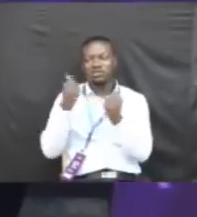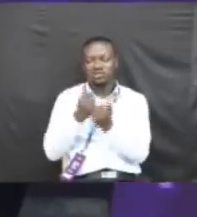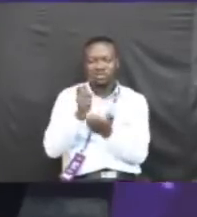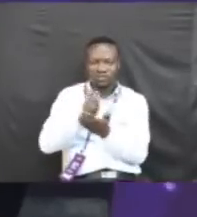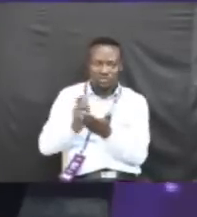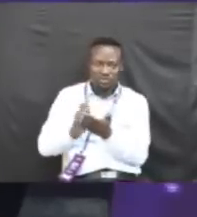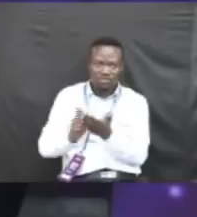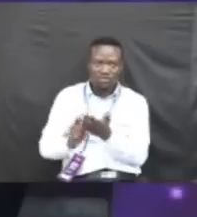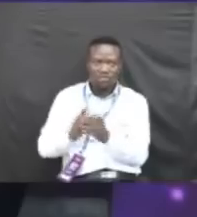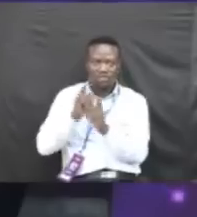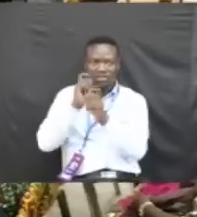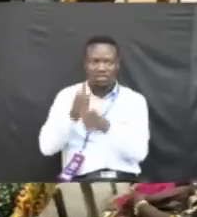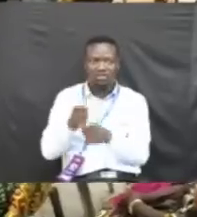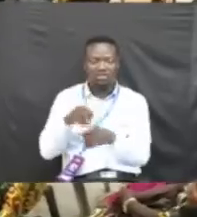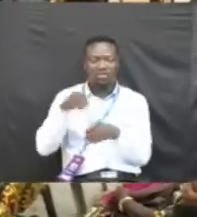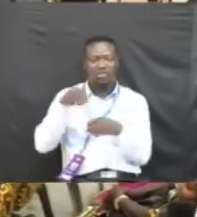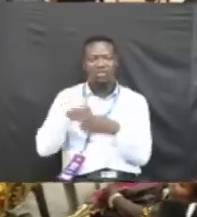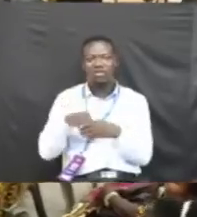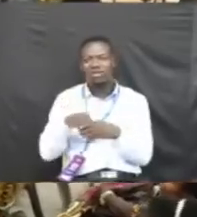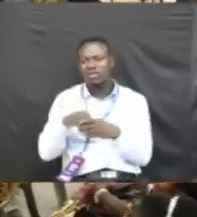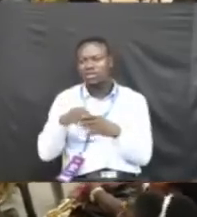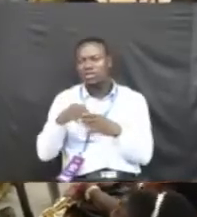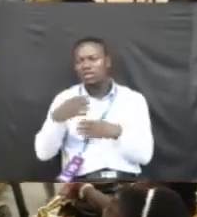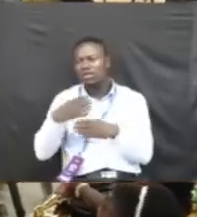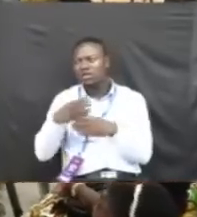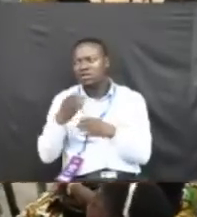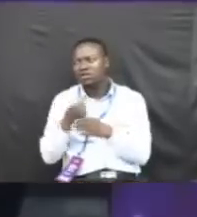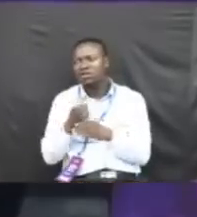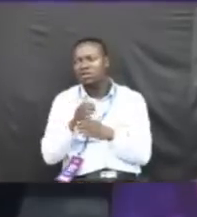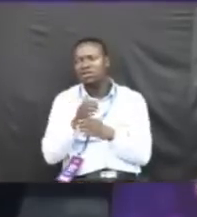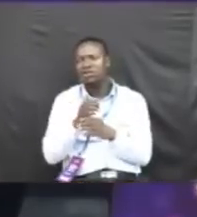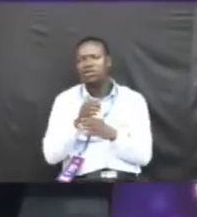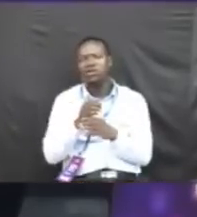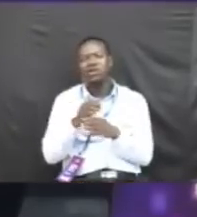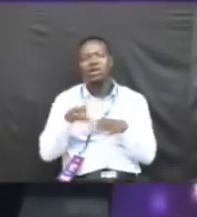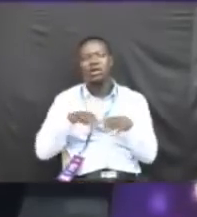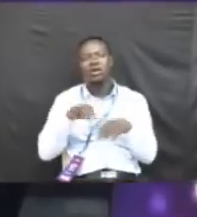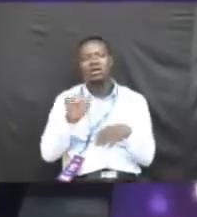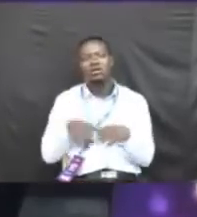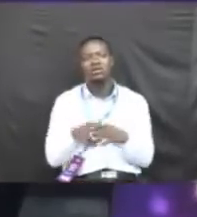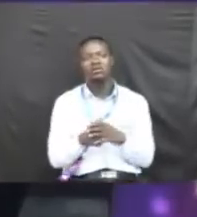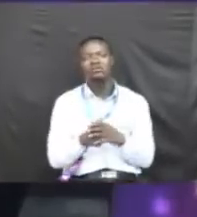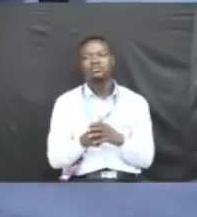Awards under the creative non-fiction category.